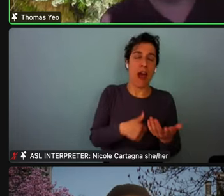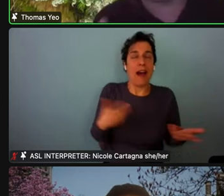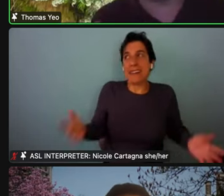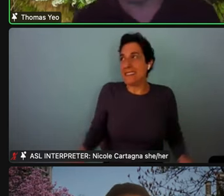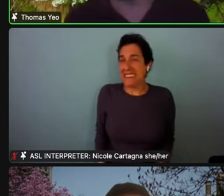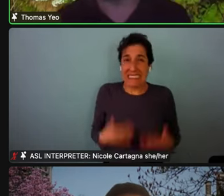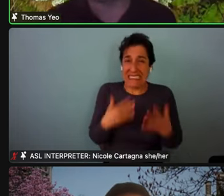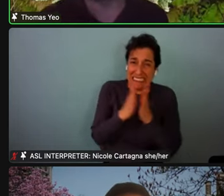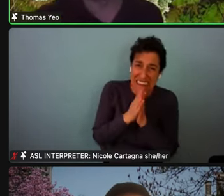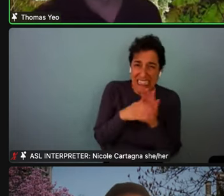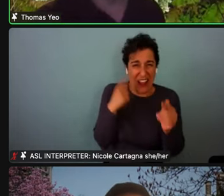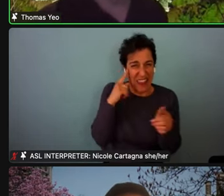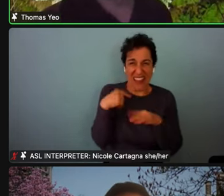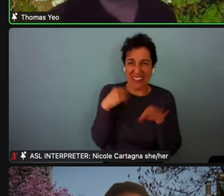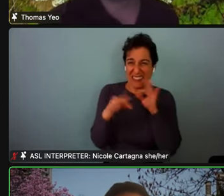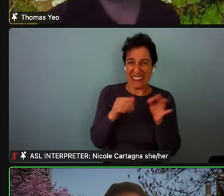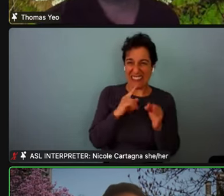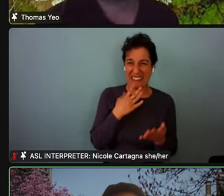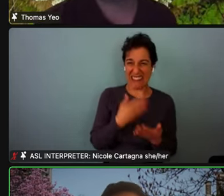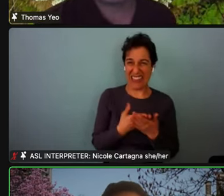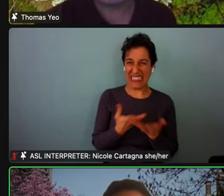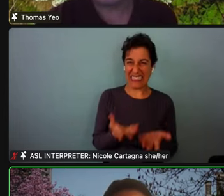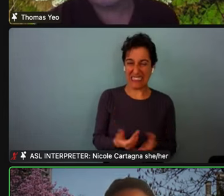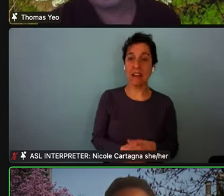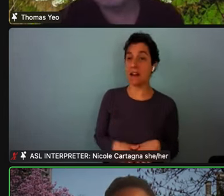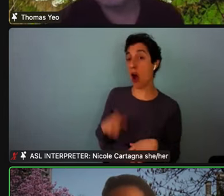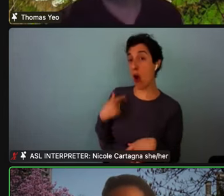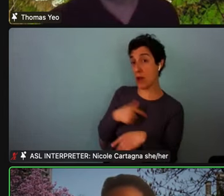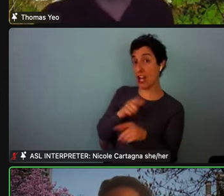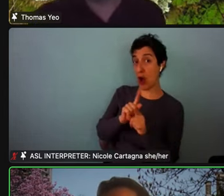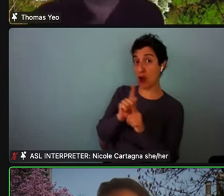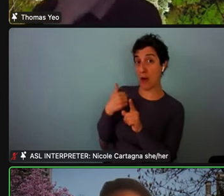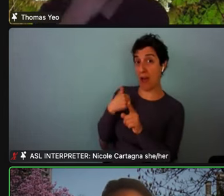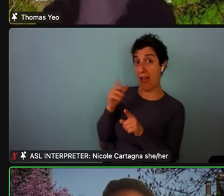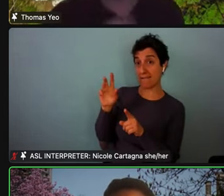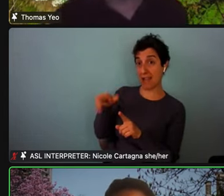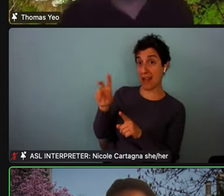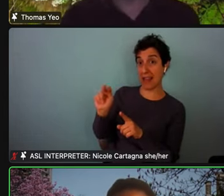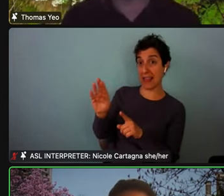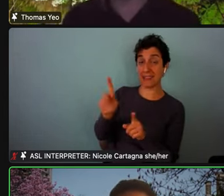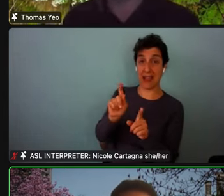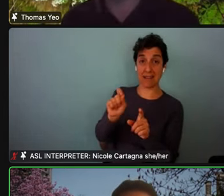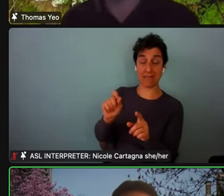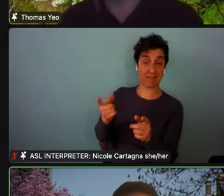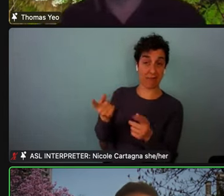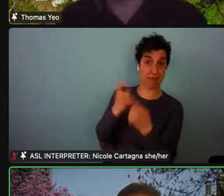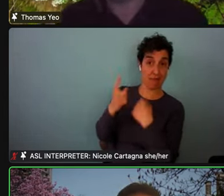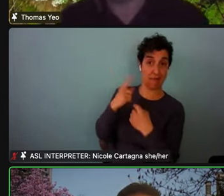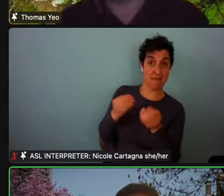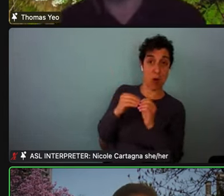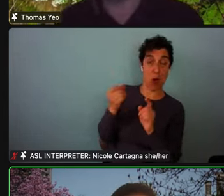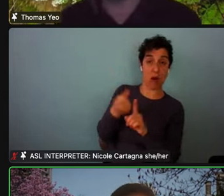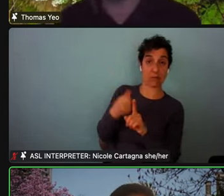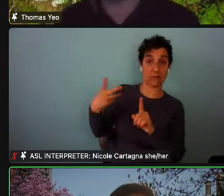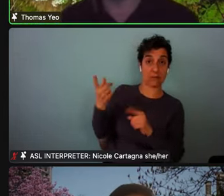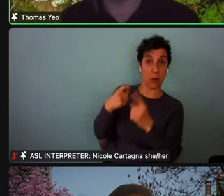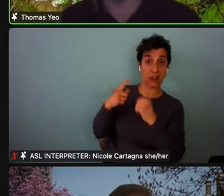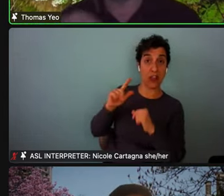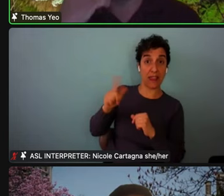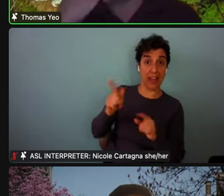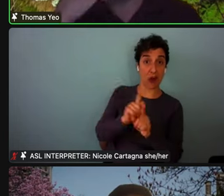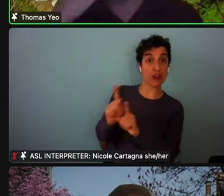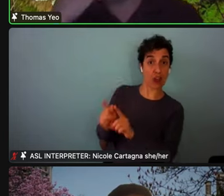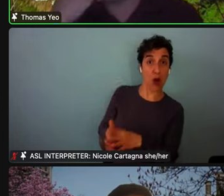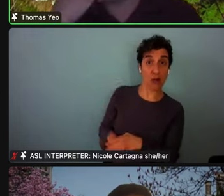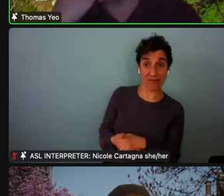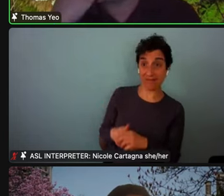I don't think I'm explaining it very well at all. Yeah. Well, we can also have Nicholas ask further questions as well later, right?